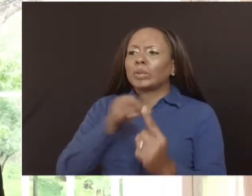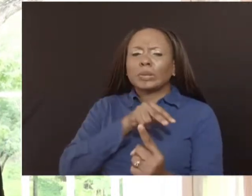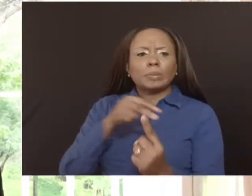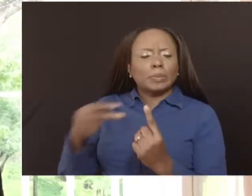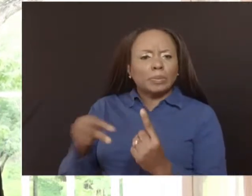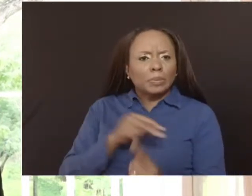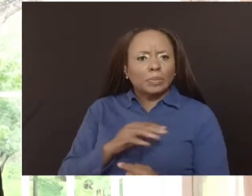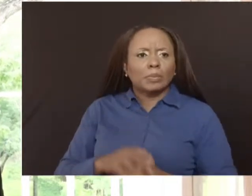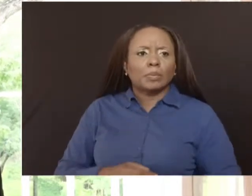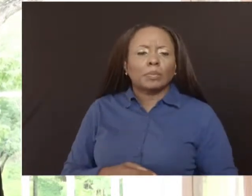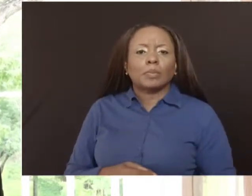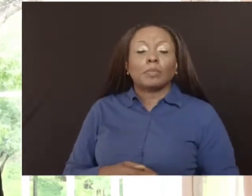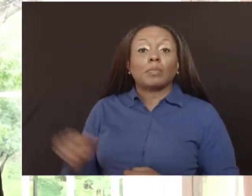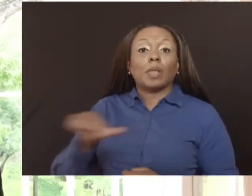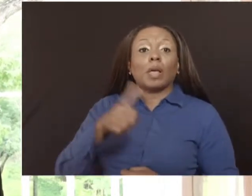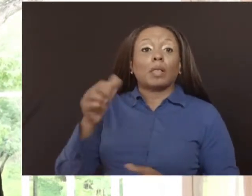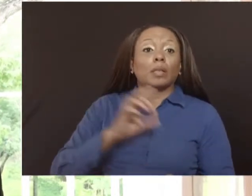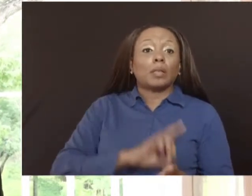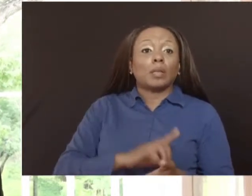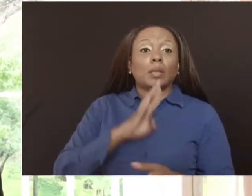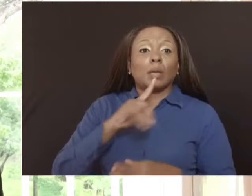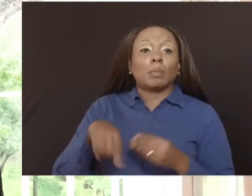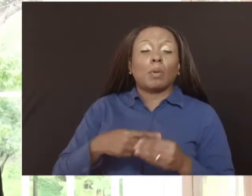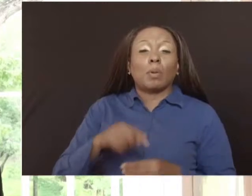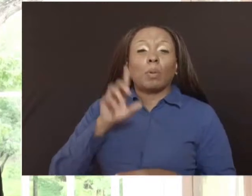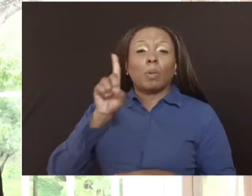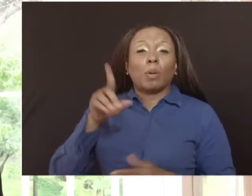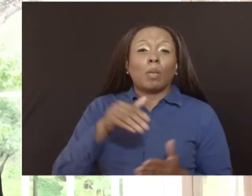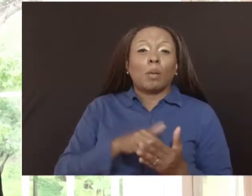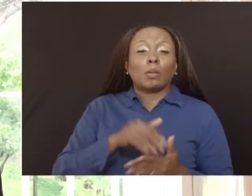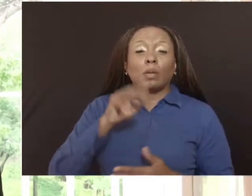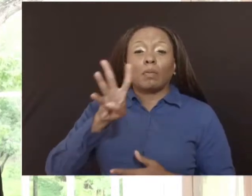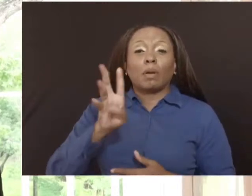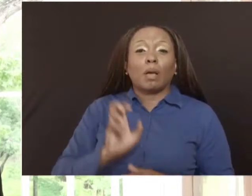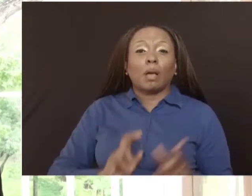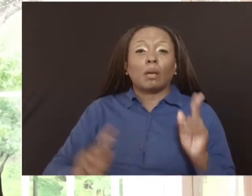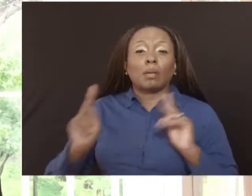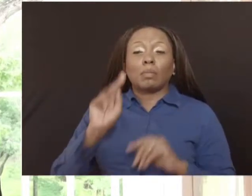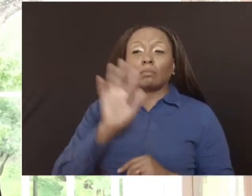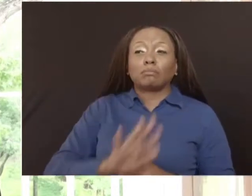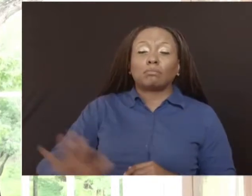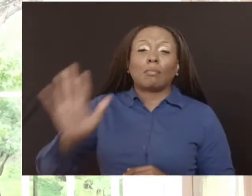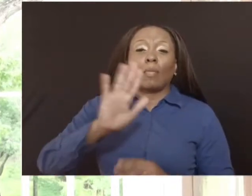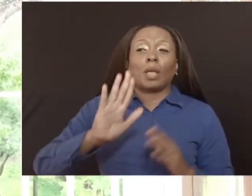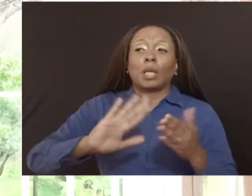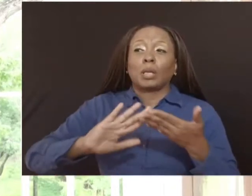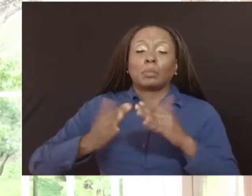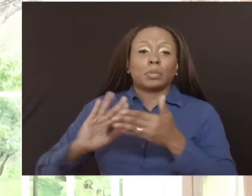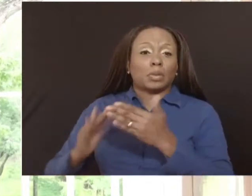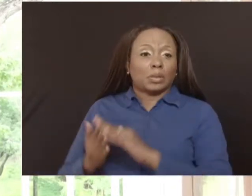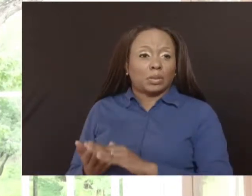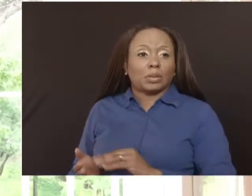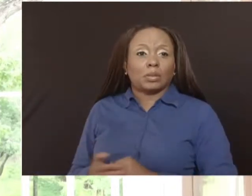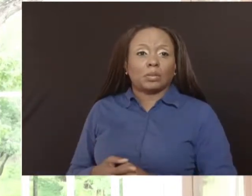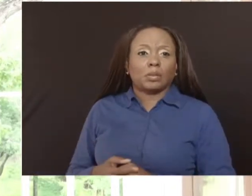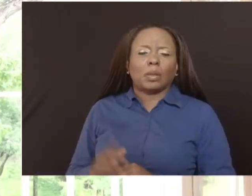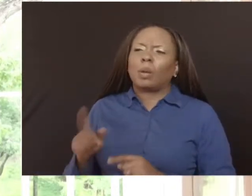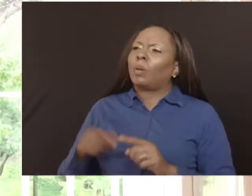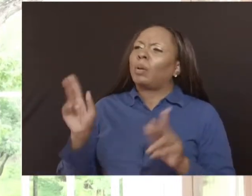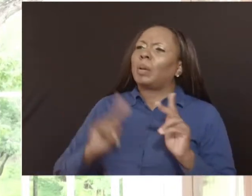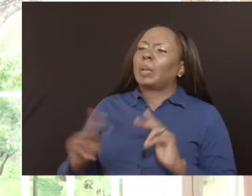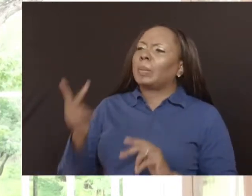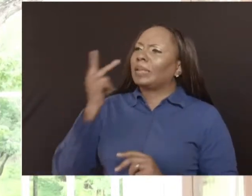Dr. Grandison spoke about 1,400 people in community. But of course, when people look at the